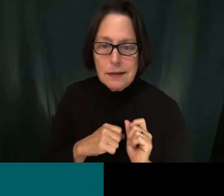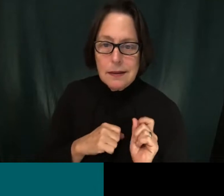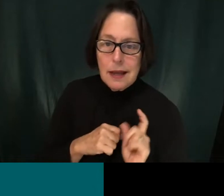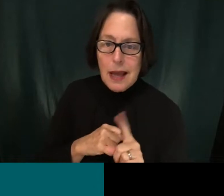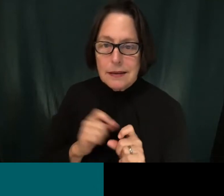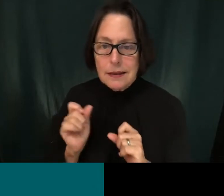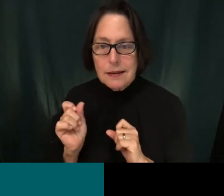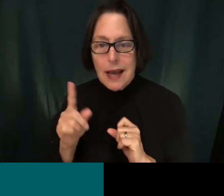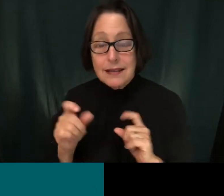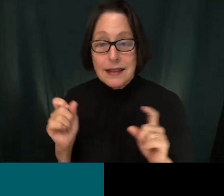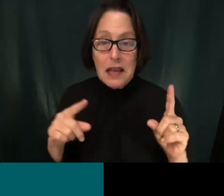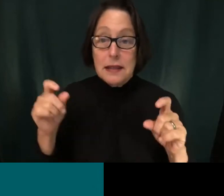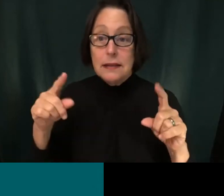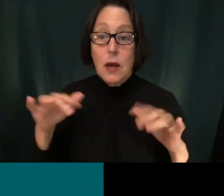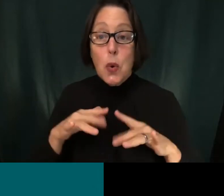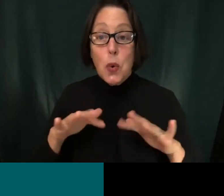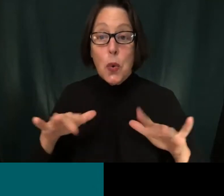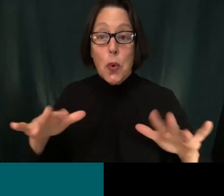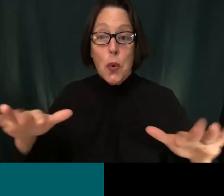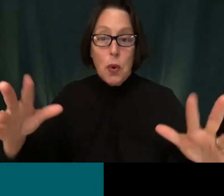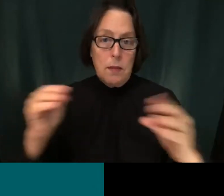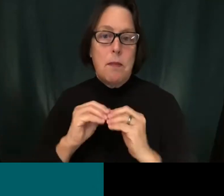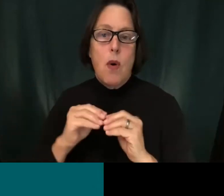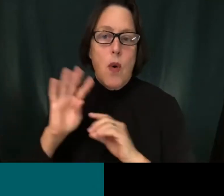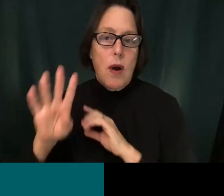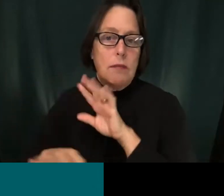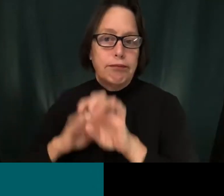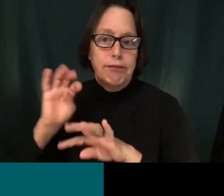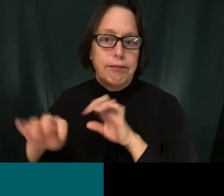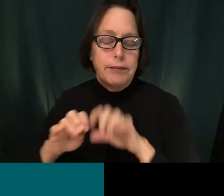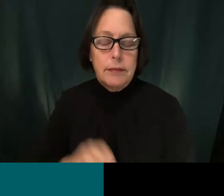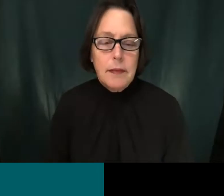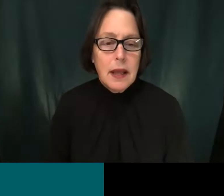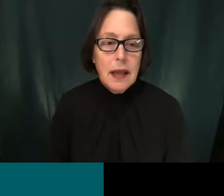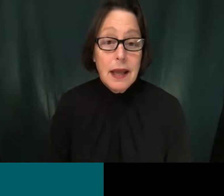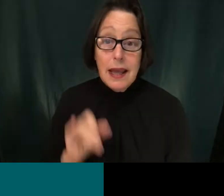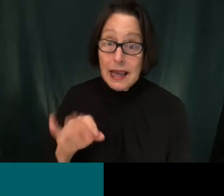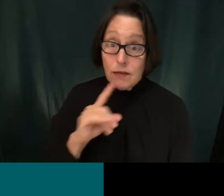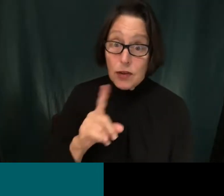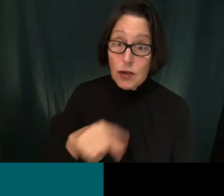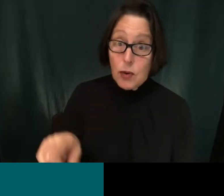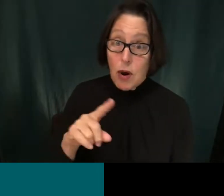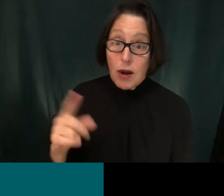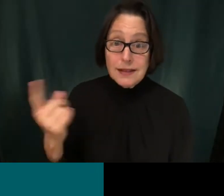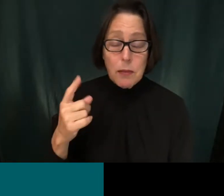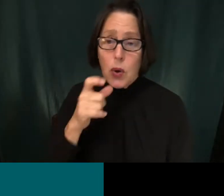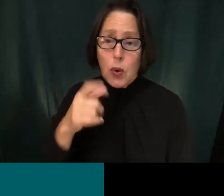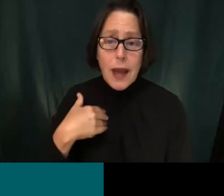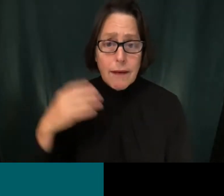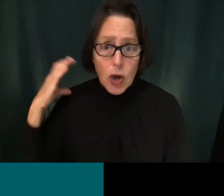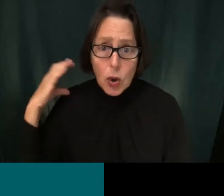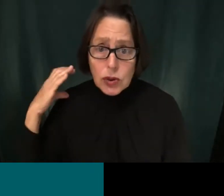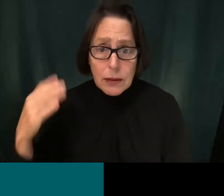So, and if you are someone who does have some coaching